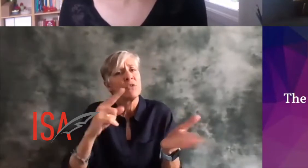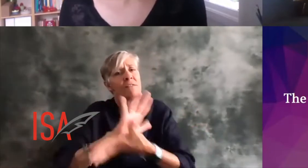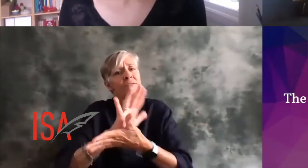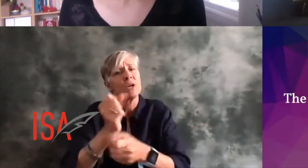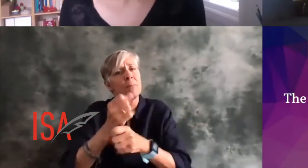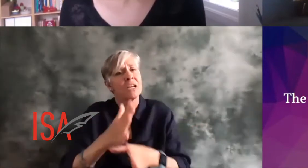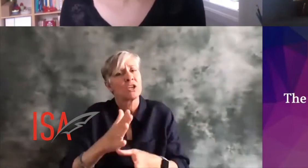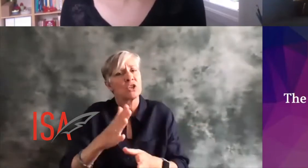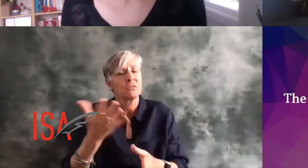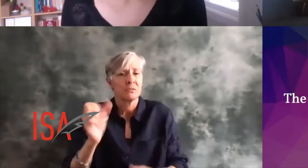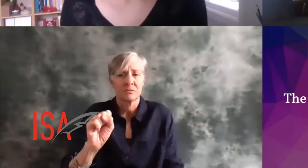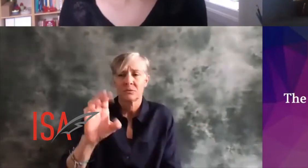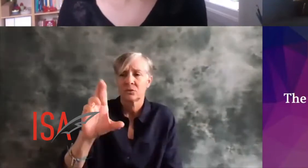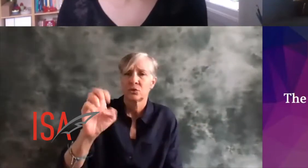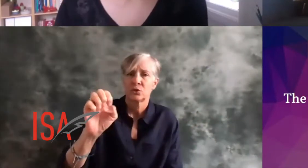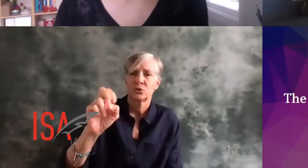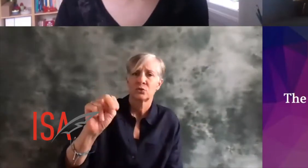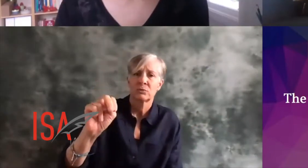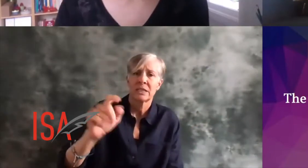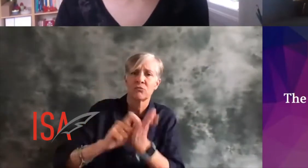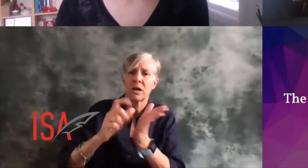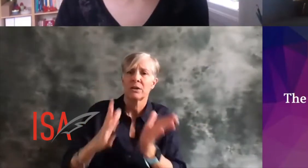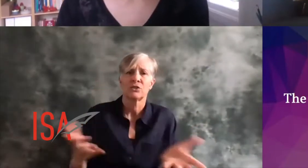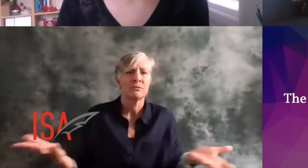and screenwriters?